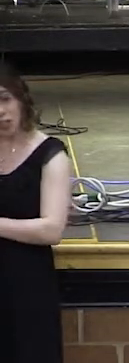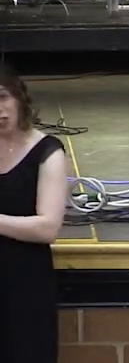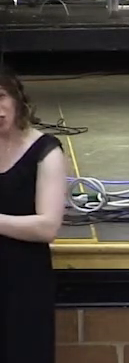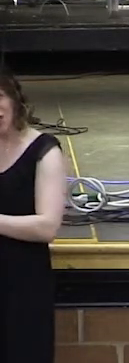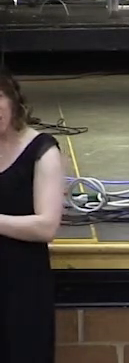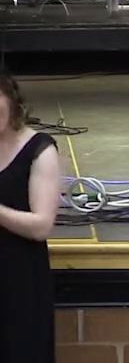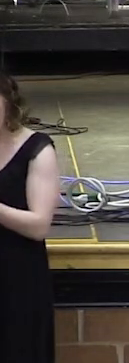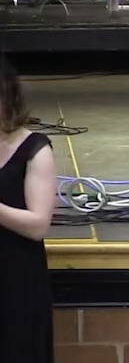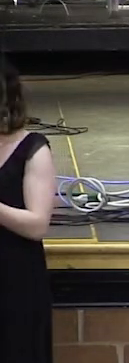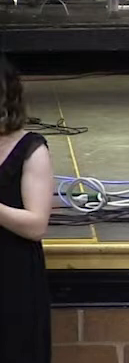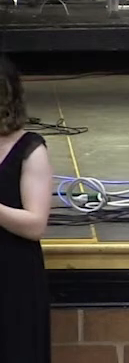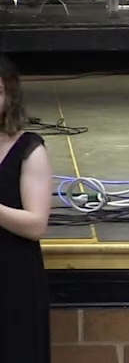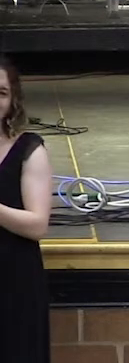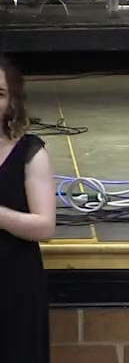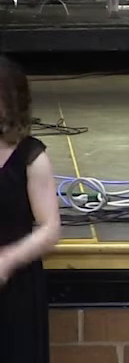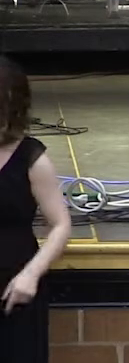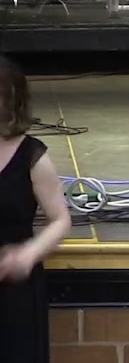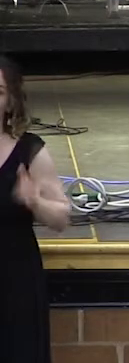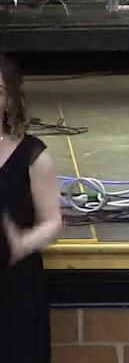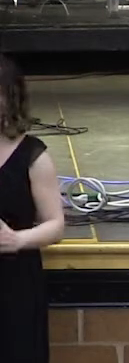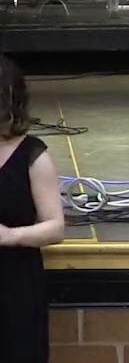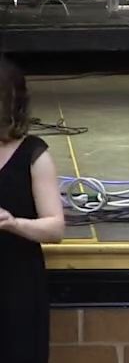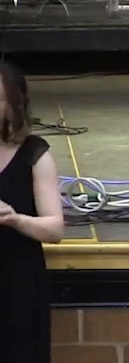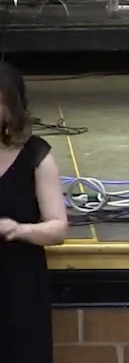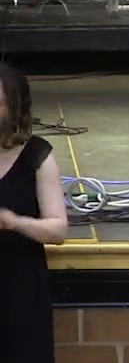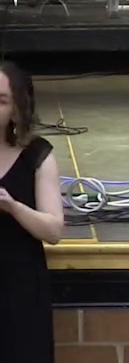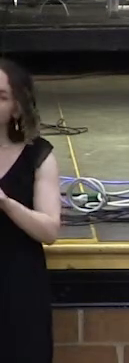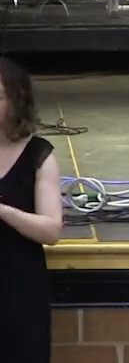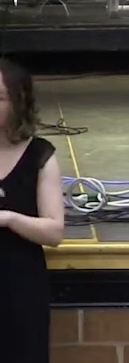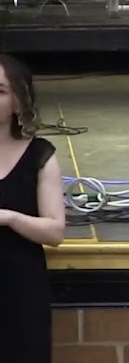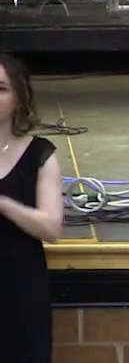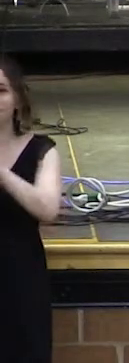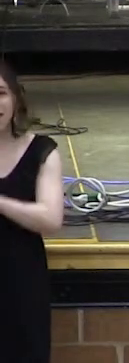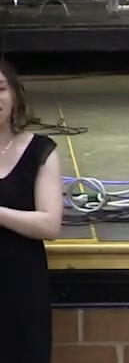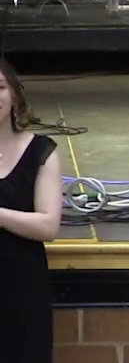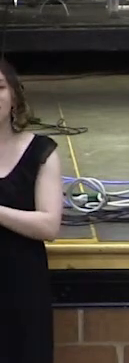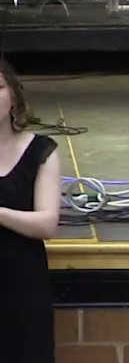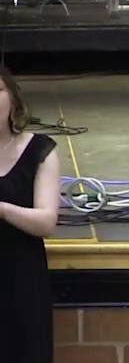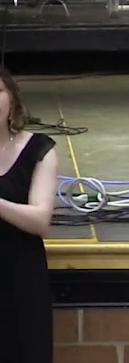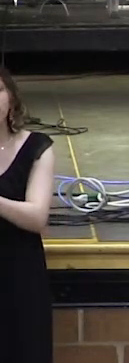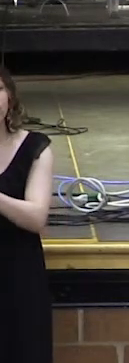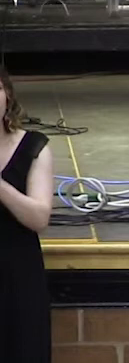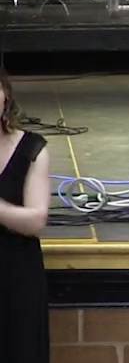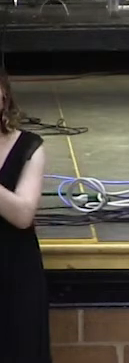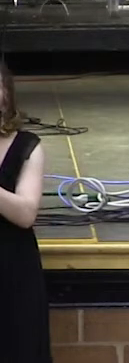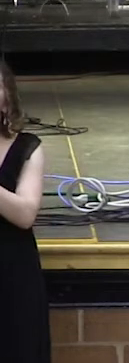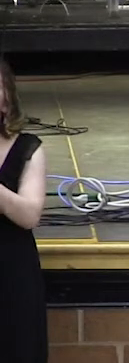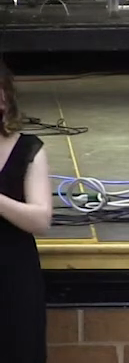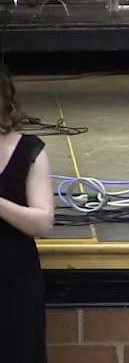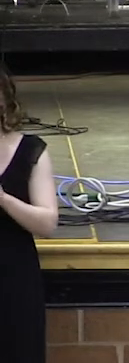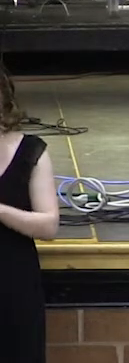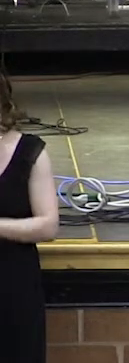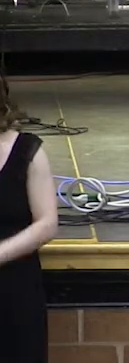of immorality sexual immorality and they eat things sacrificed to Idols I